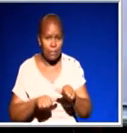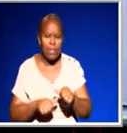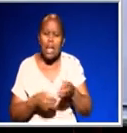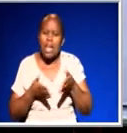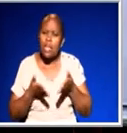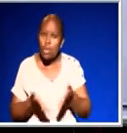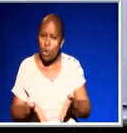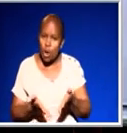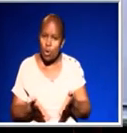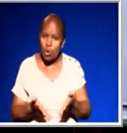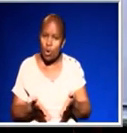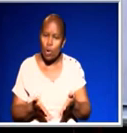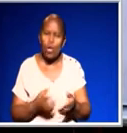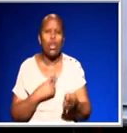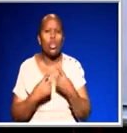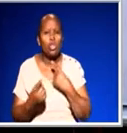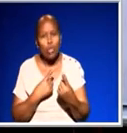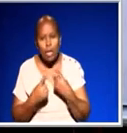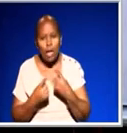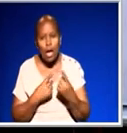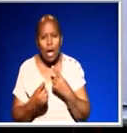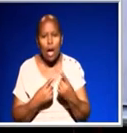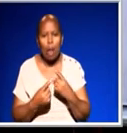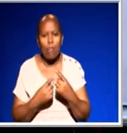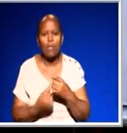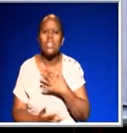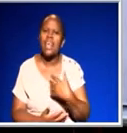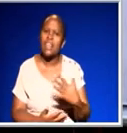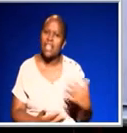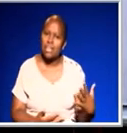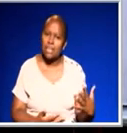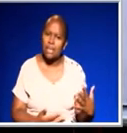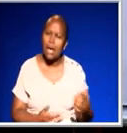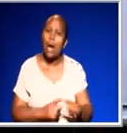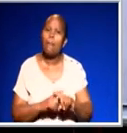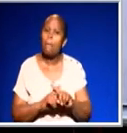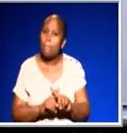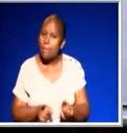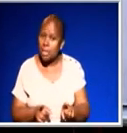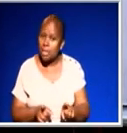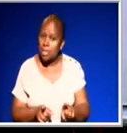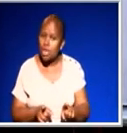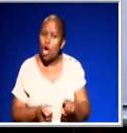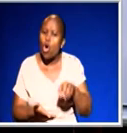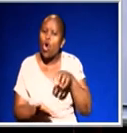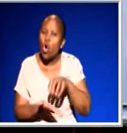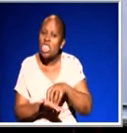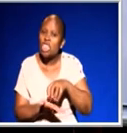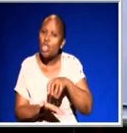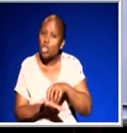case, we are not talking about features, but rather